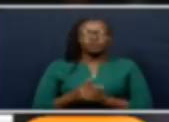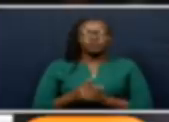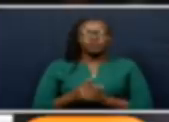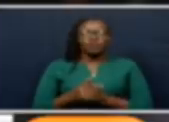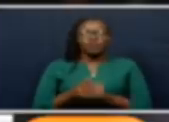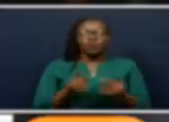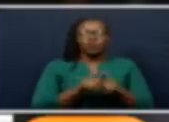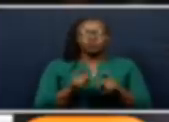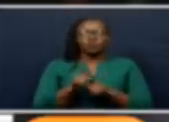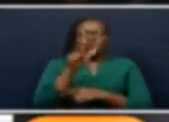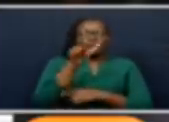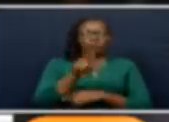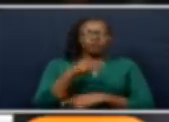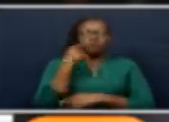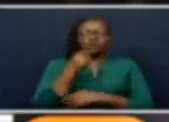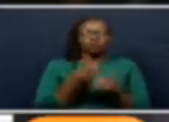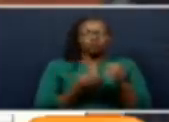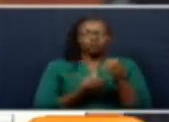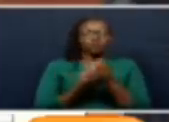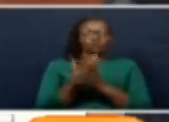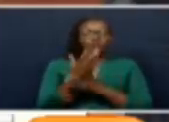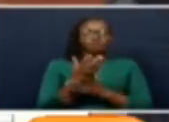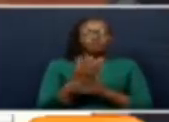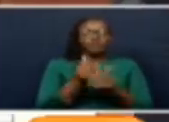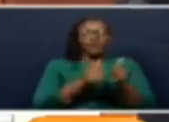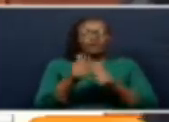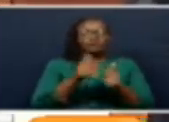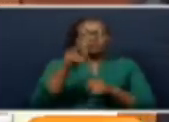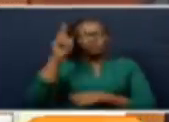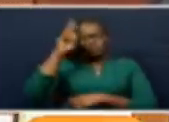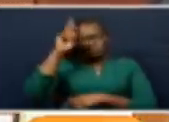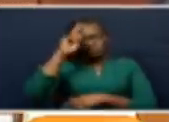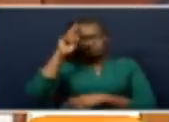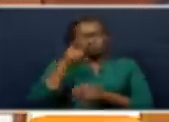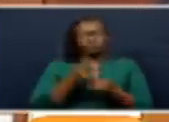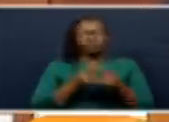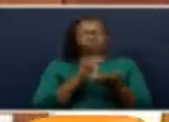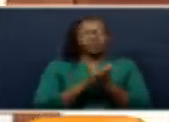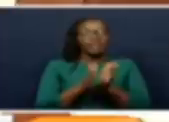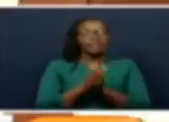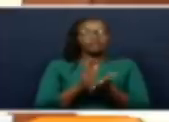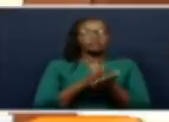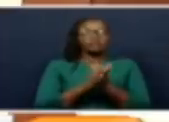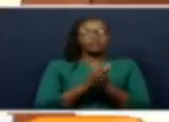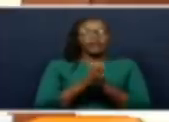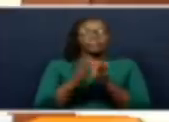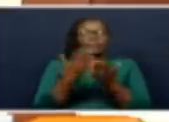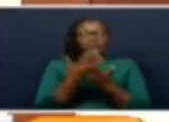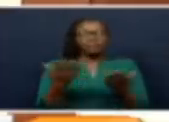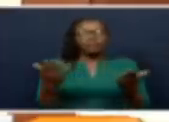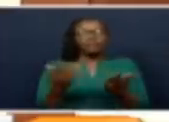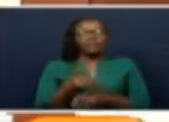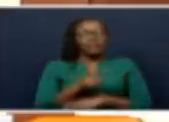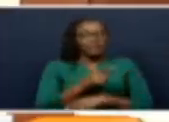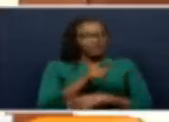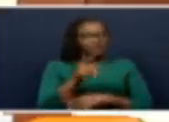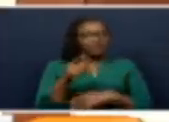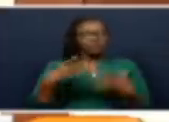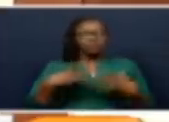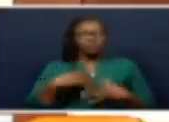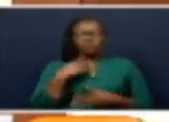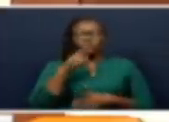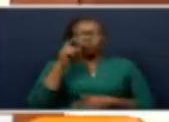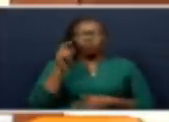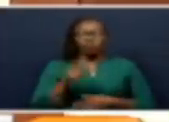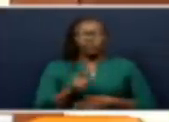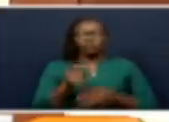Absolutely. A person who developed the administration police from nothing to something. These are the people who should be close to